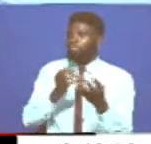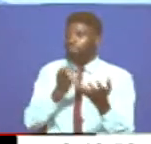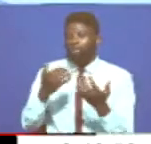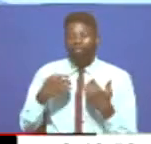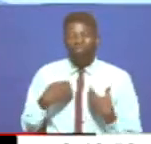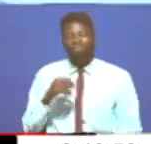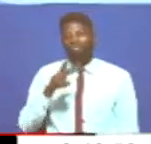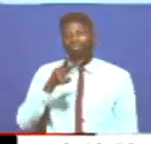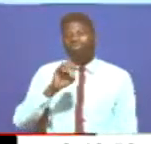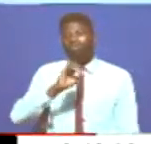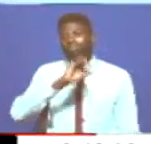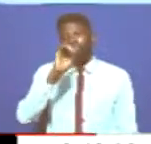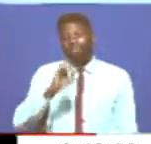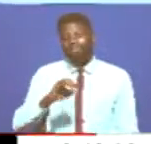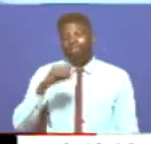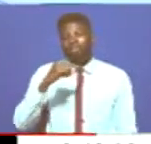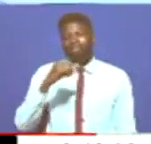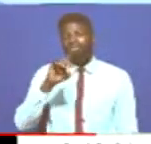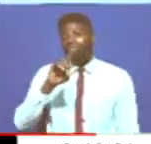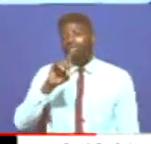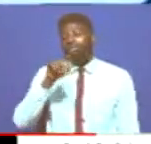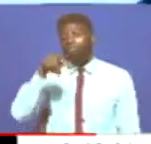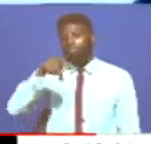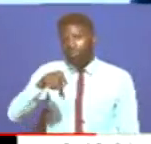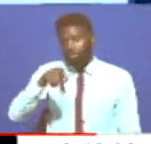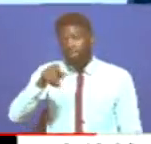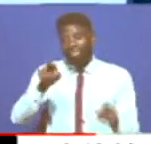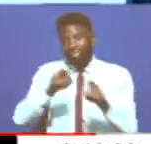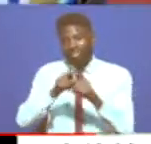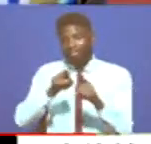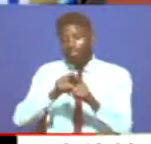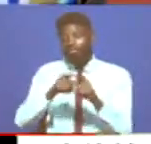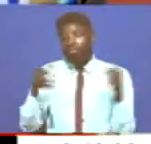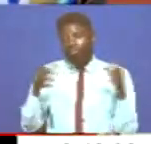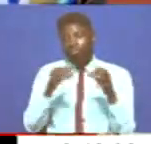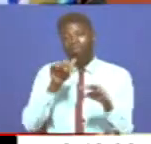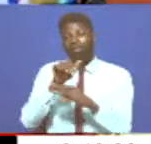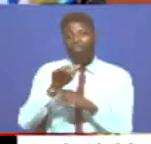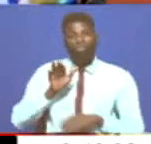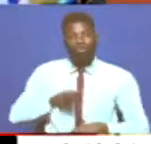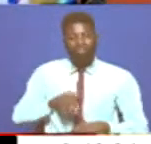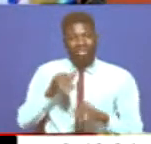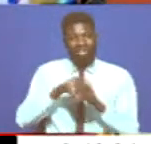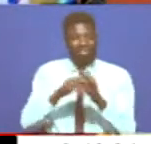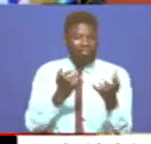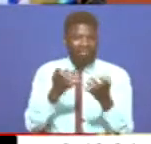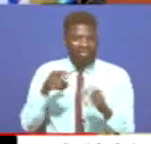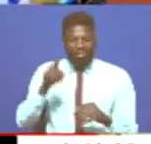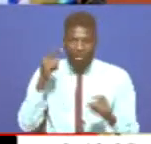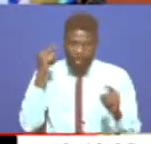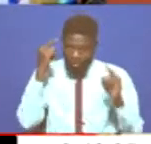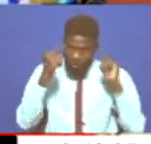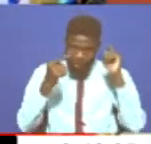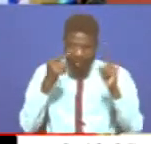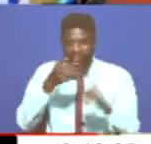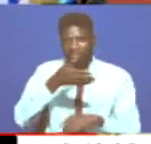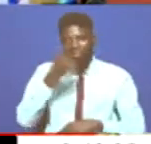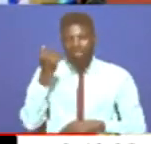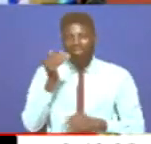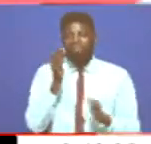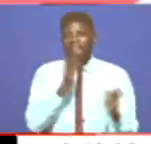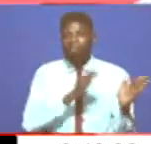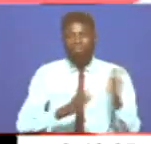of the GDP of the country, with financiers calling for women in business to also consider better succession plans to ensure